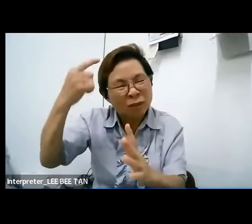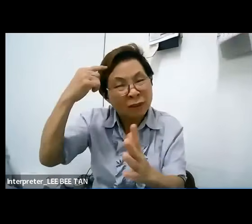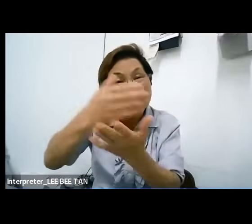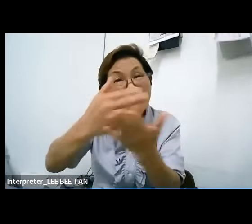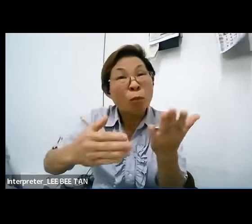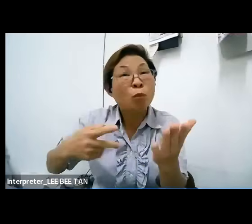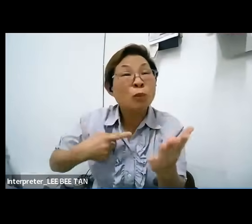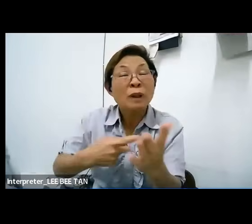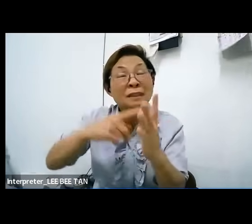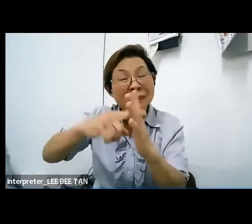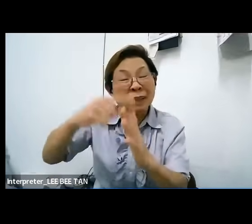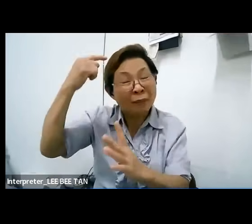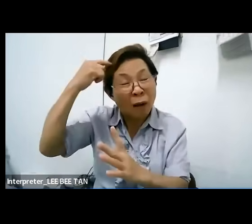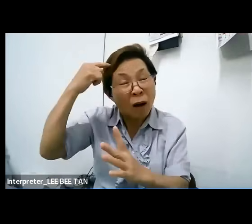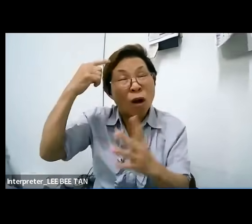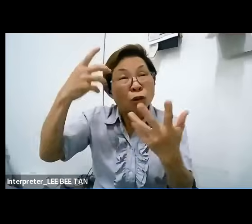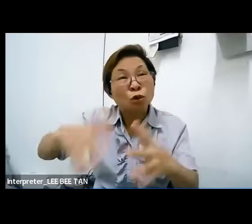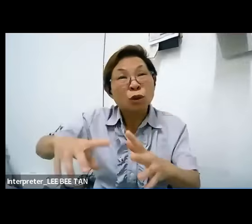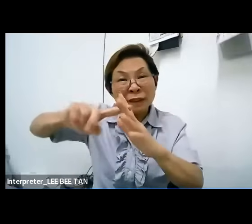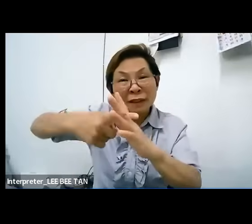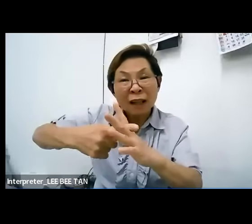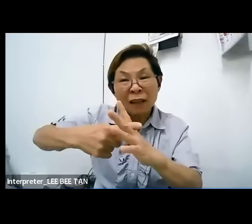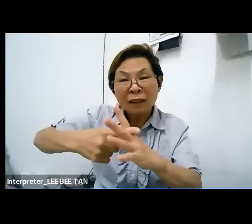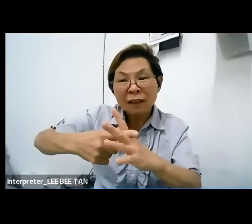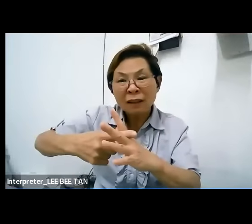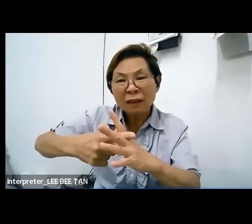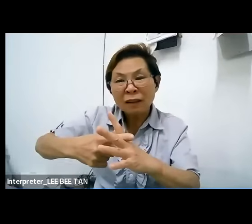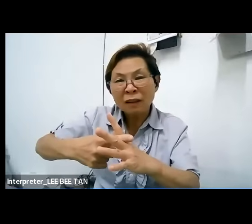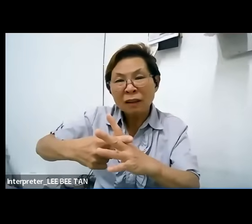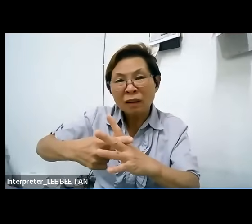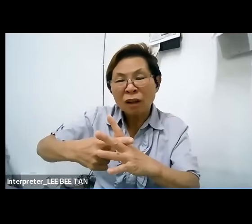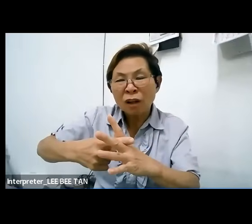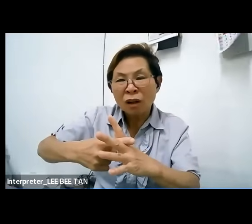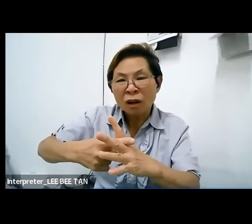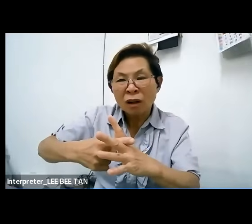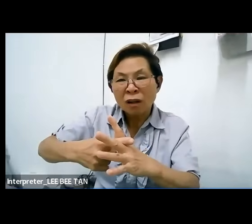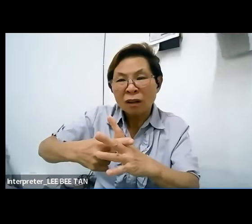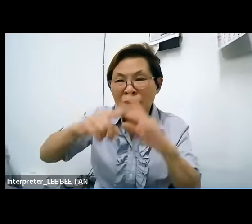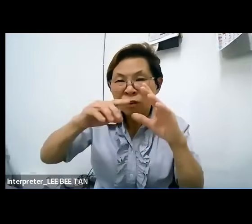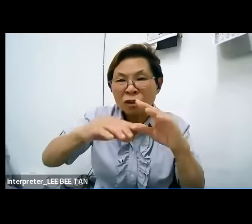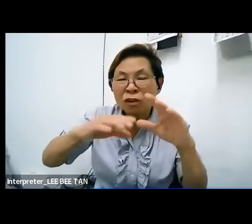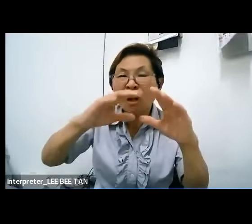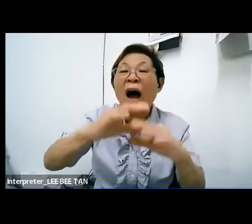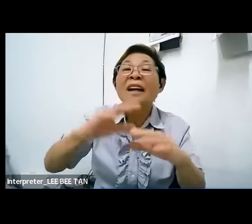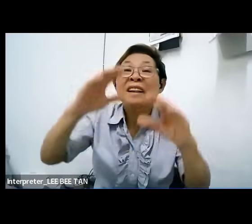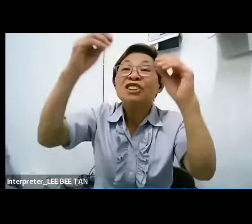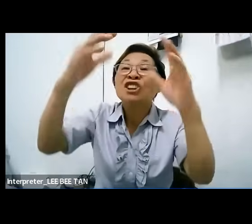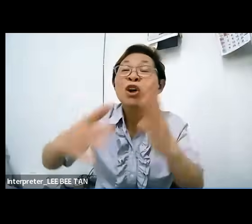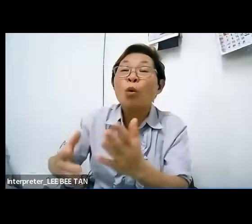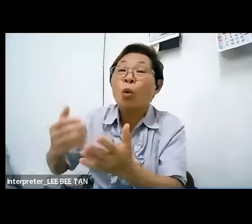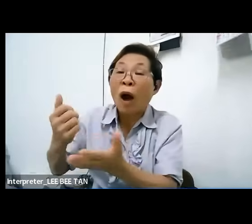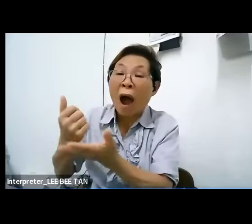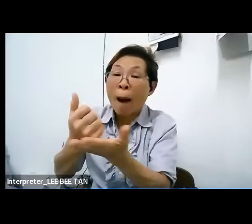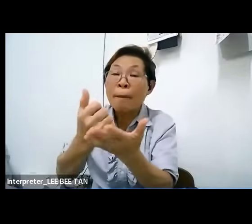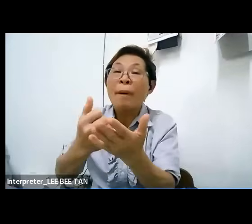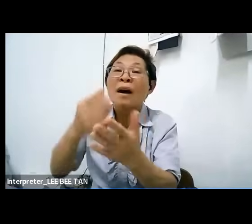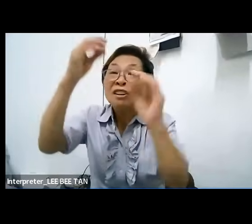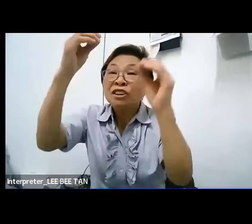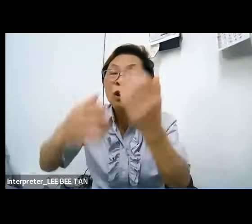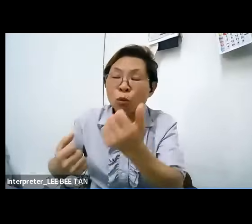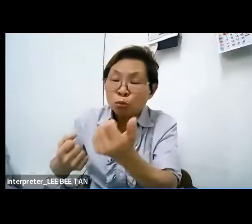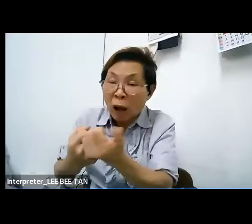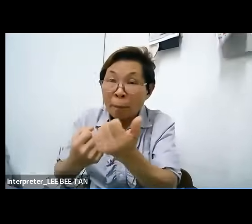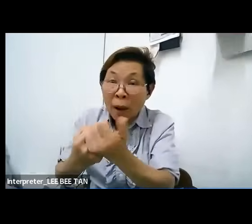has been implemented in some contexts, are co-teaching approach, to have teacher assistant or shadow